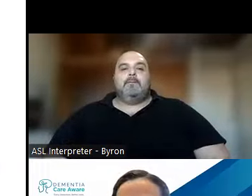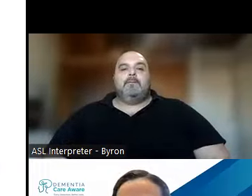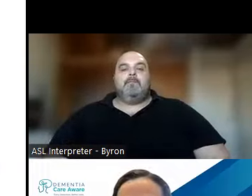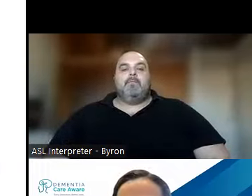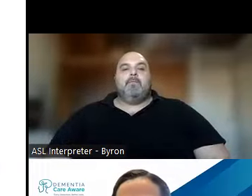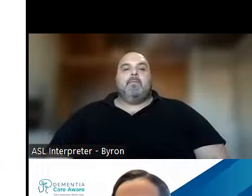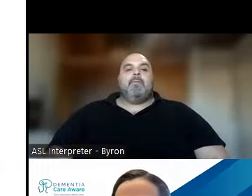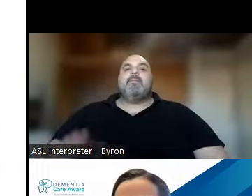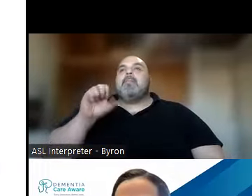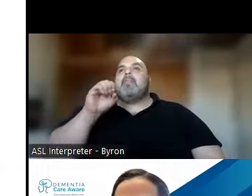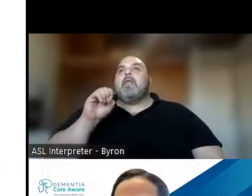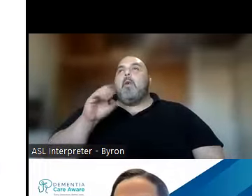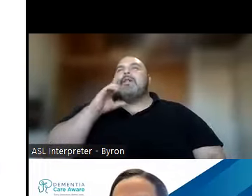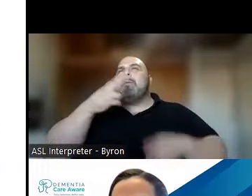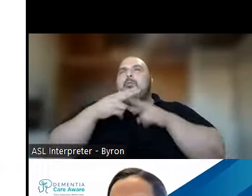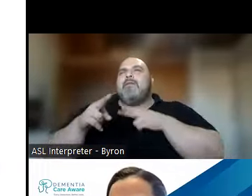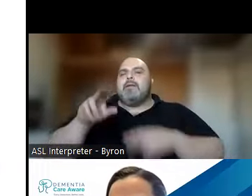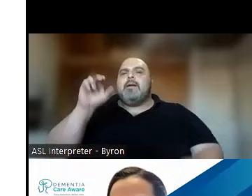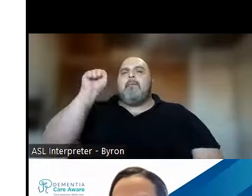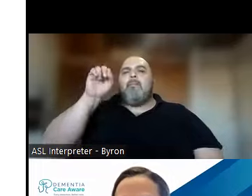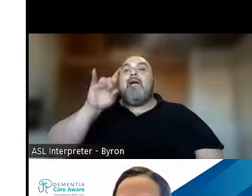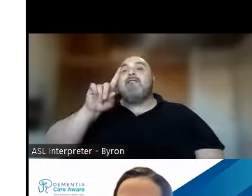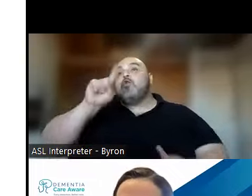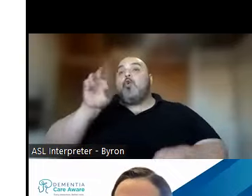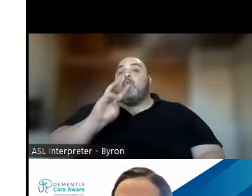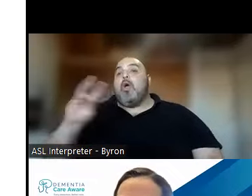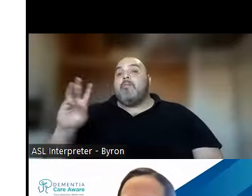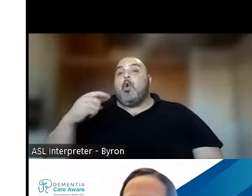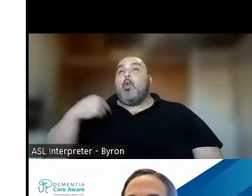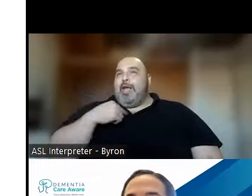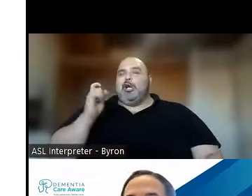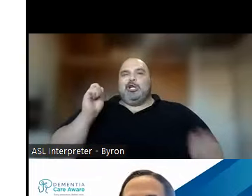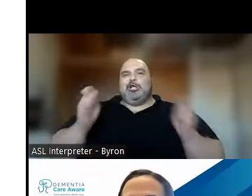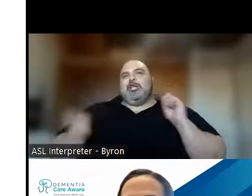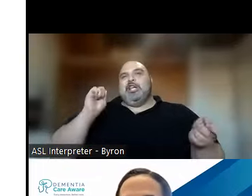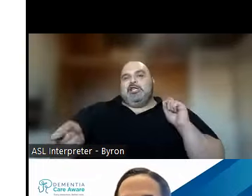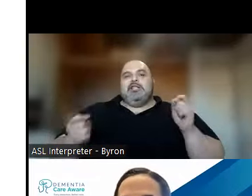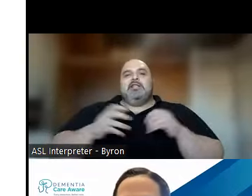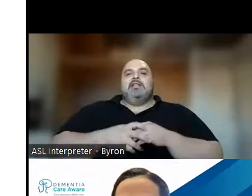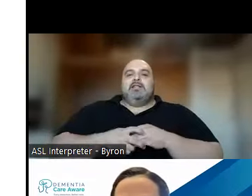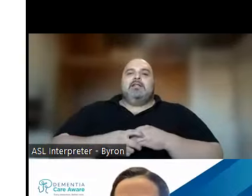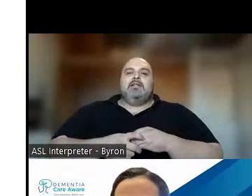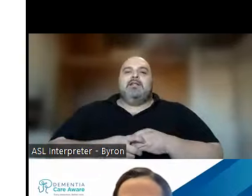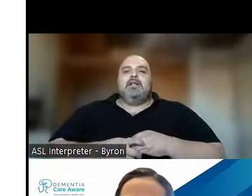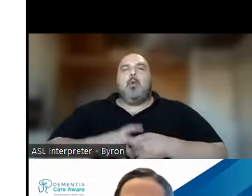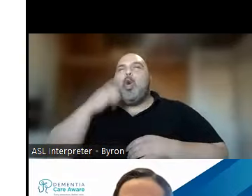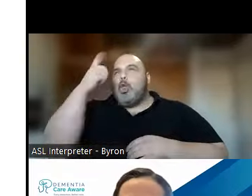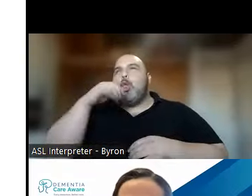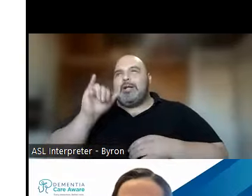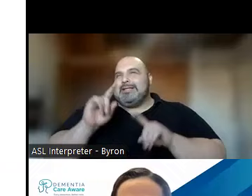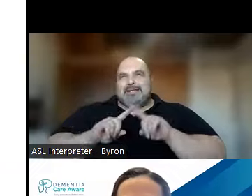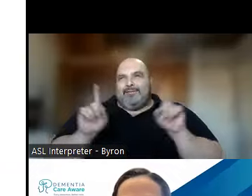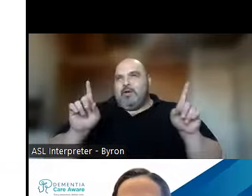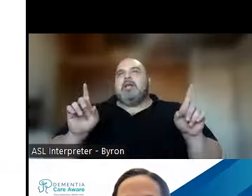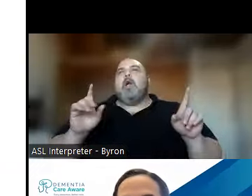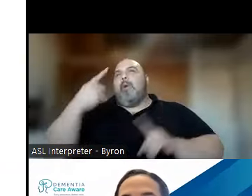So I just wanted to briefly mention, if you go to our website, which we are revamping and will look a little different within about a